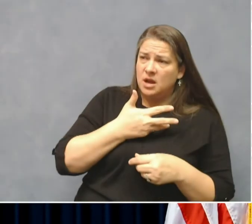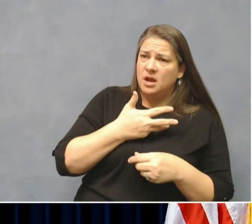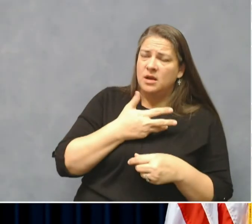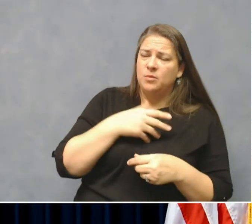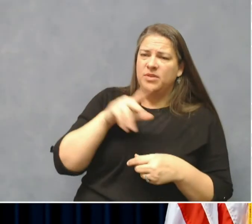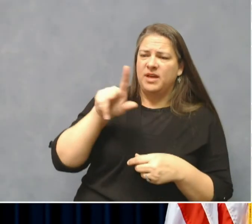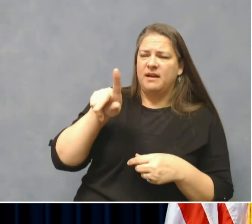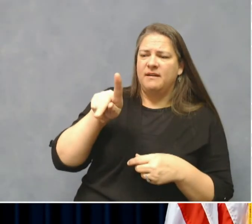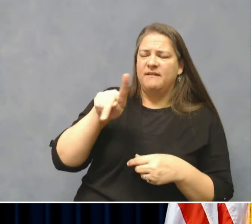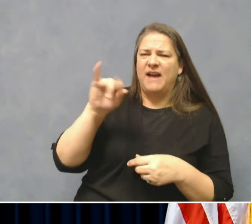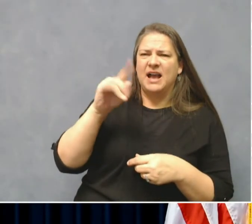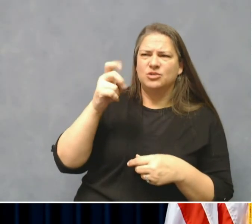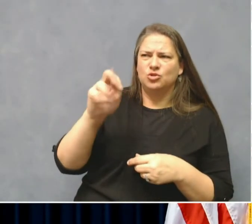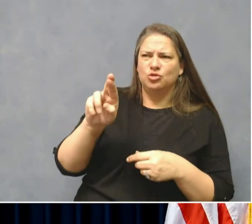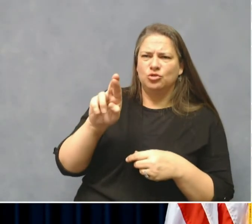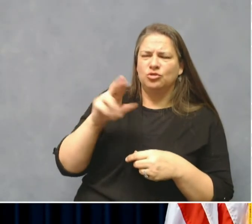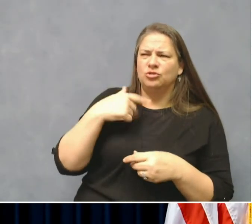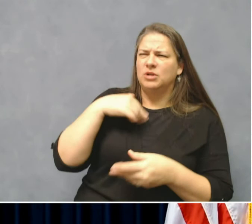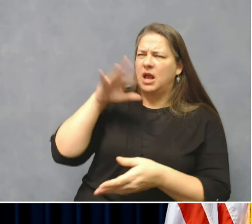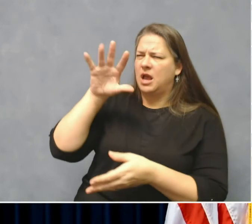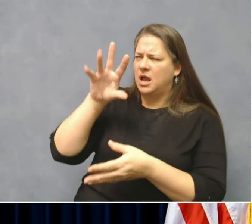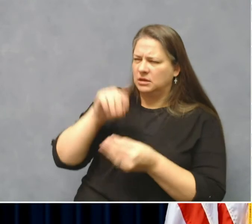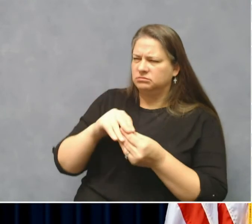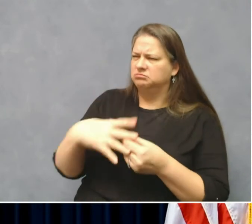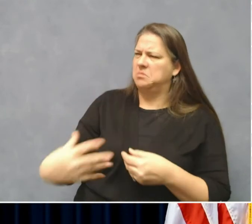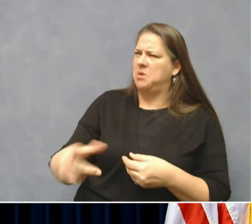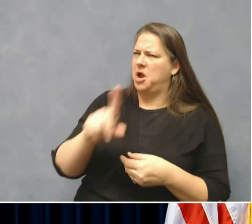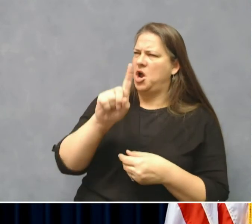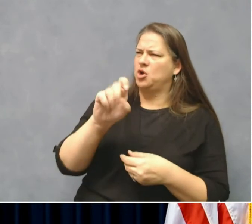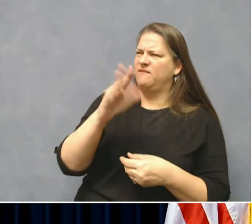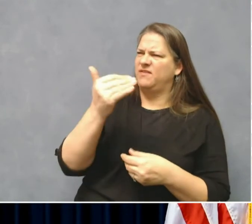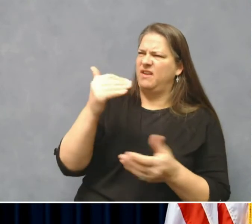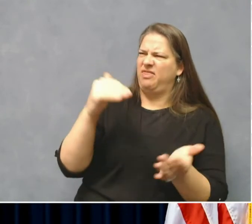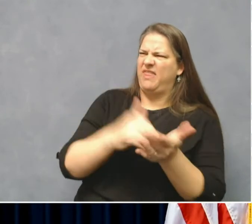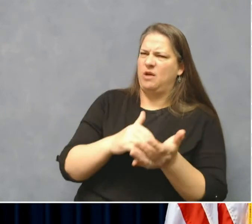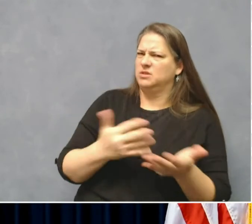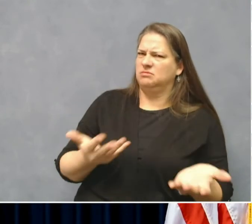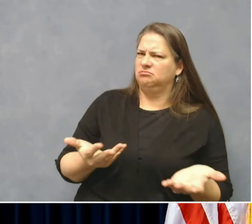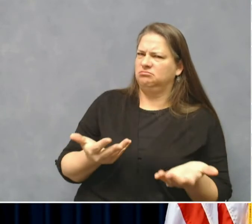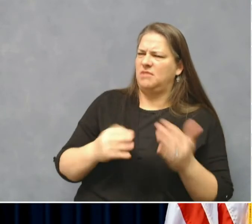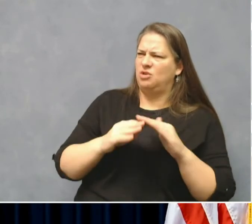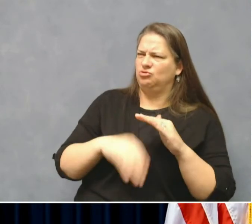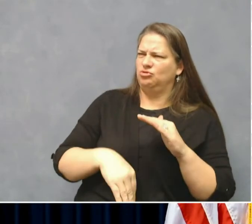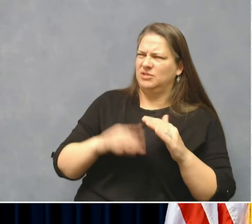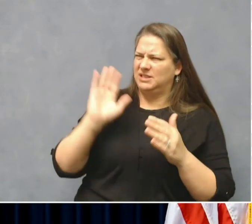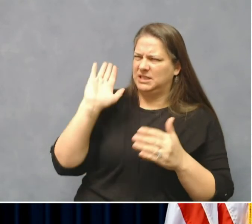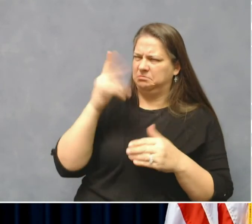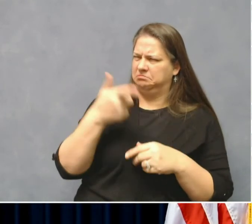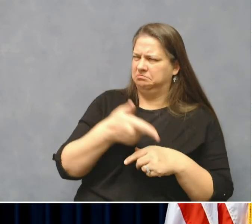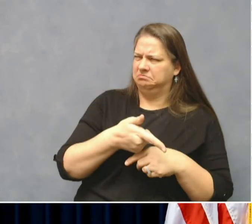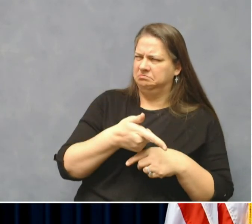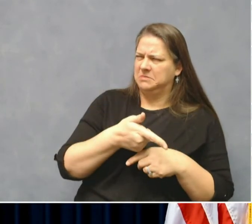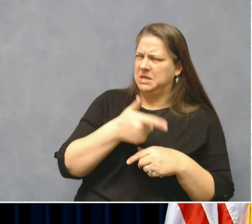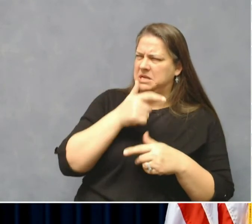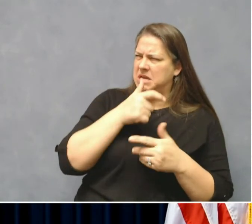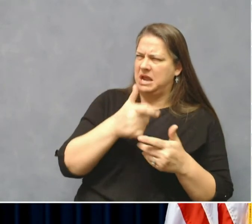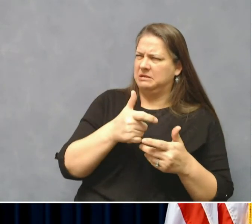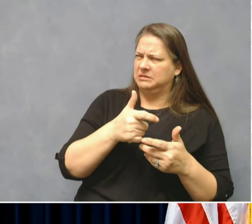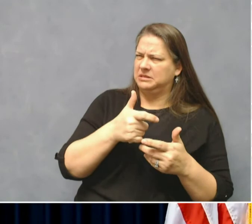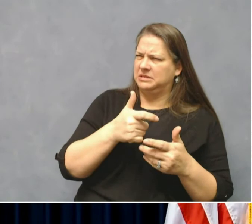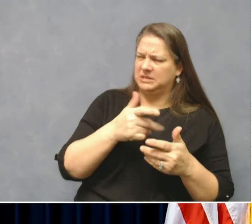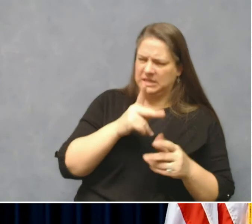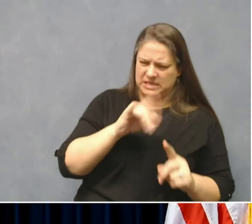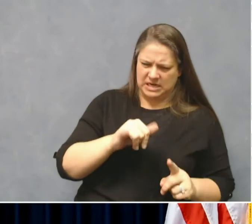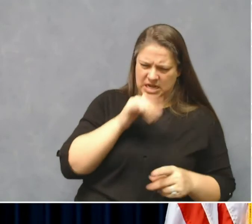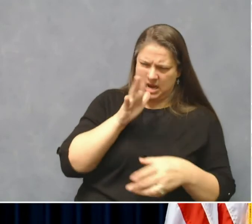it's only around a little less than 115,000, which seems like a disproportionate amount against Kentucky. Kentucky maybe not getting